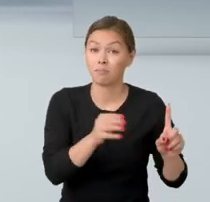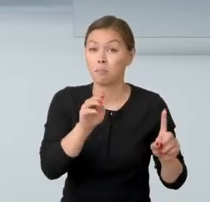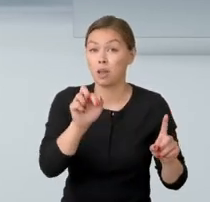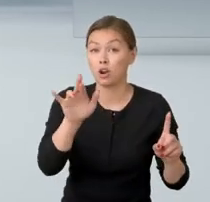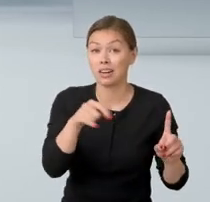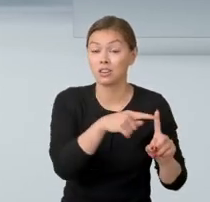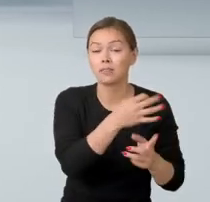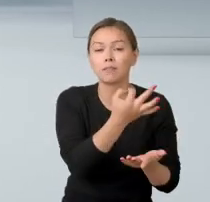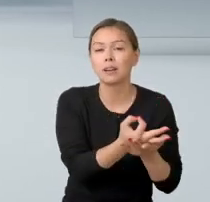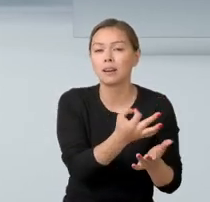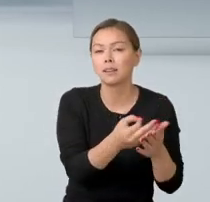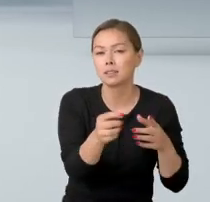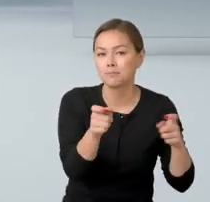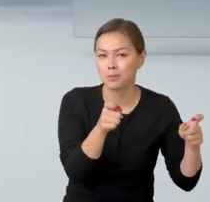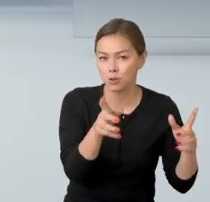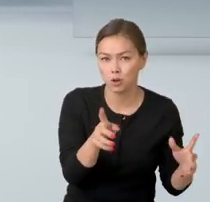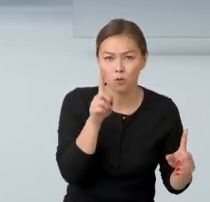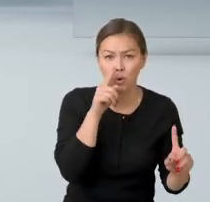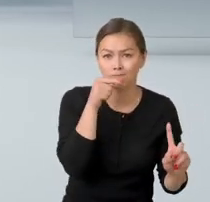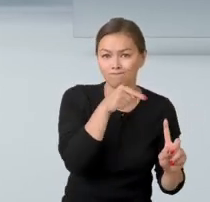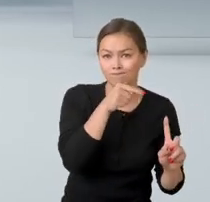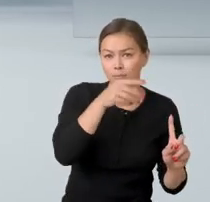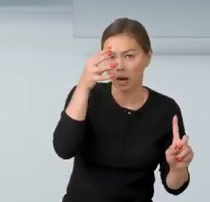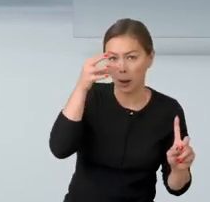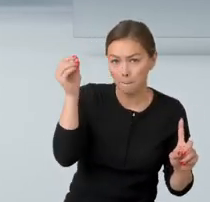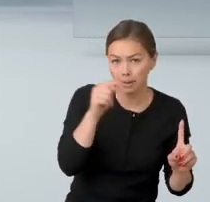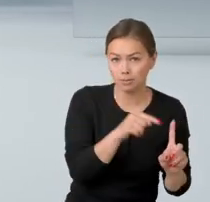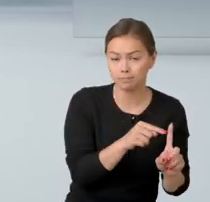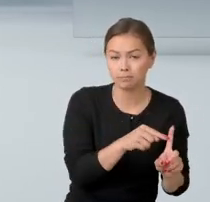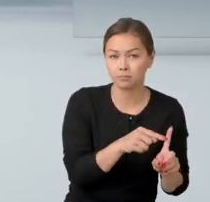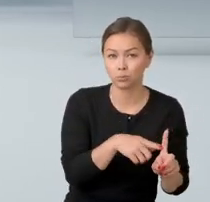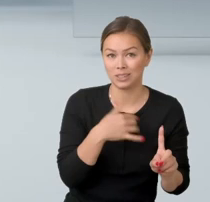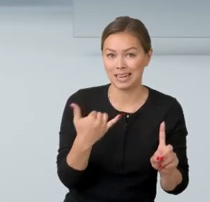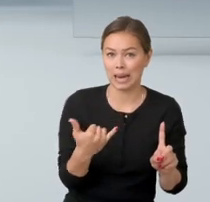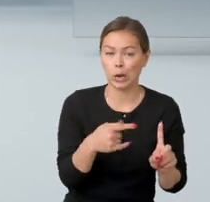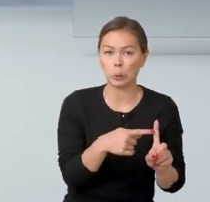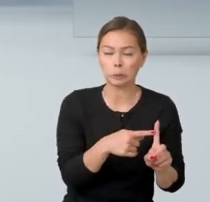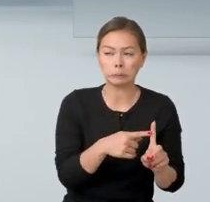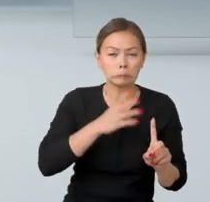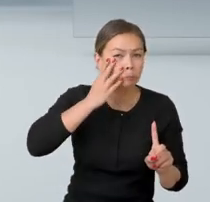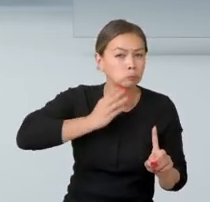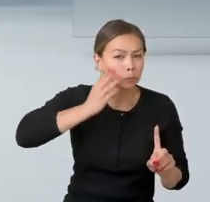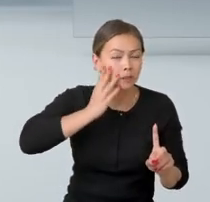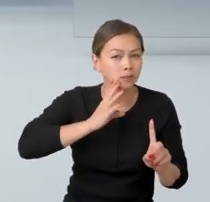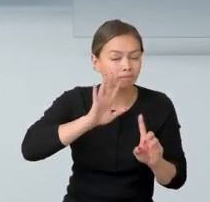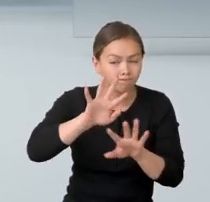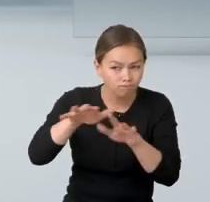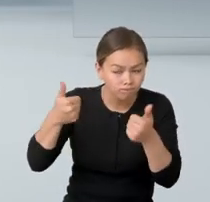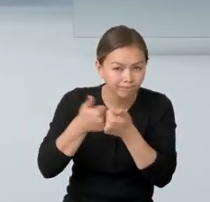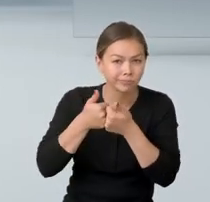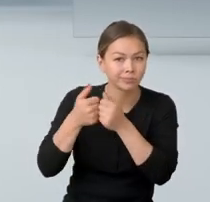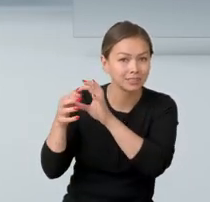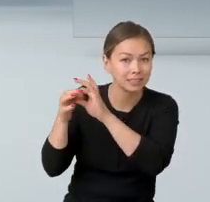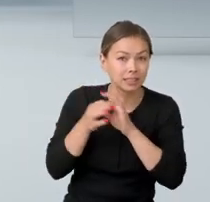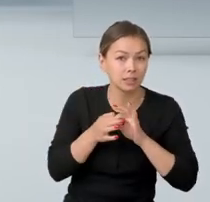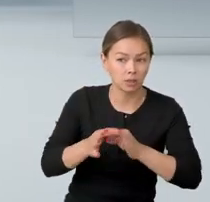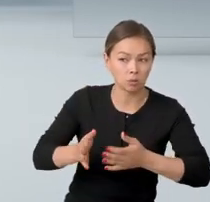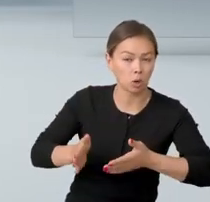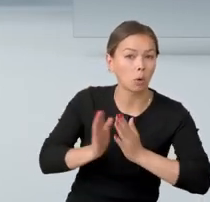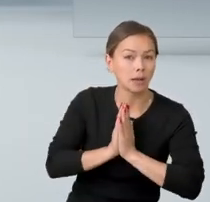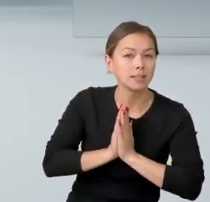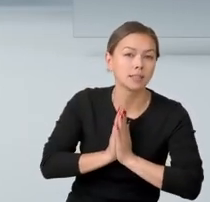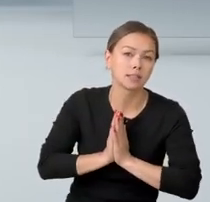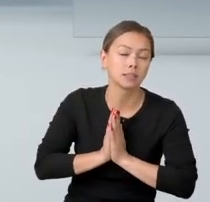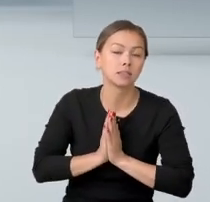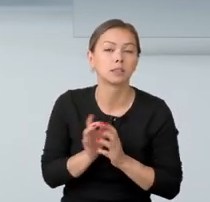finance manager in this company so they are facing uh some specific challenges related to requests